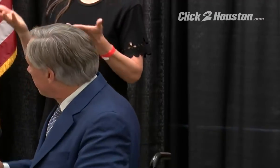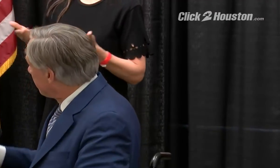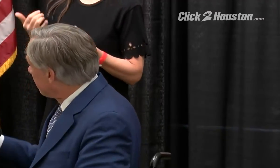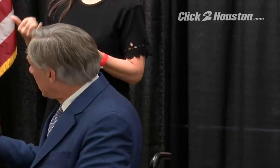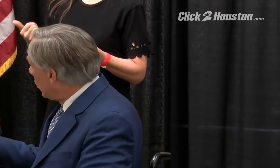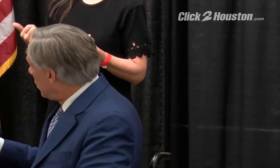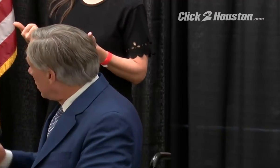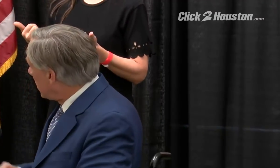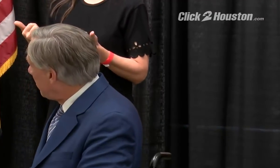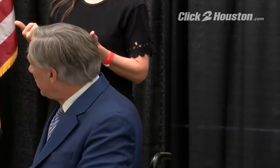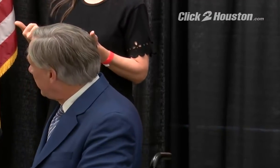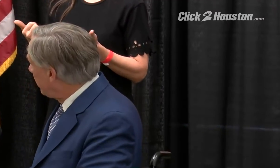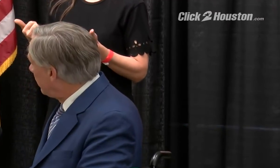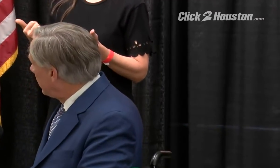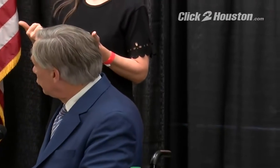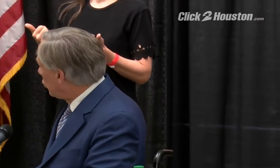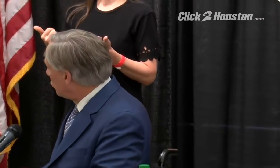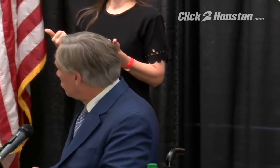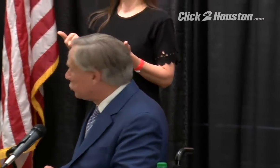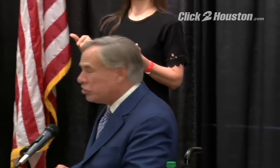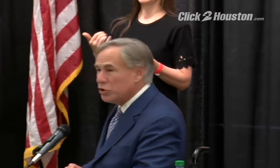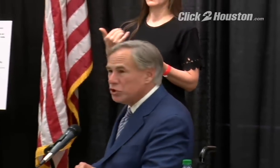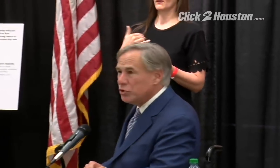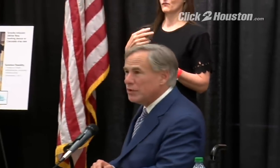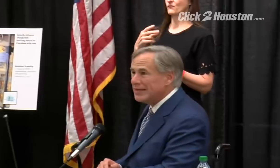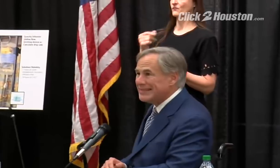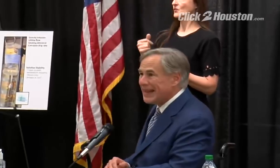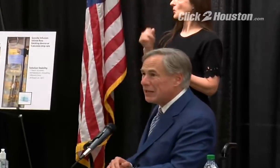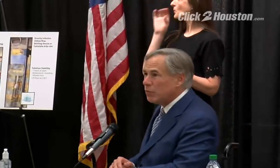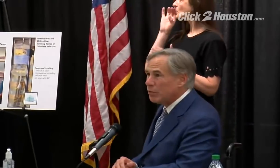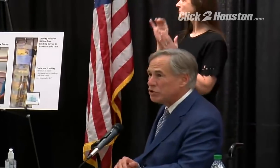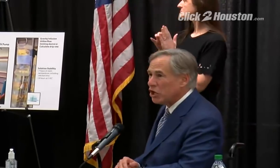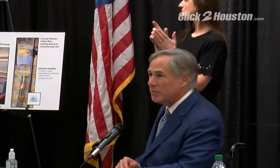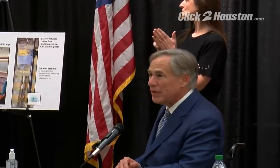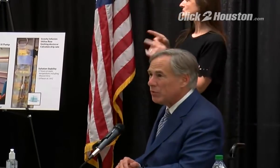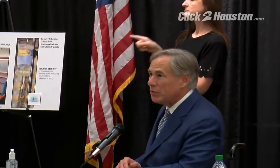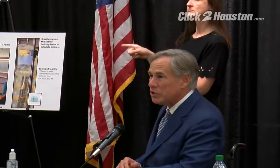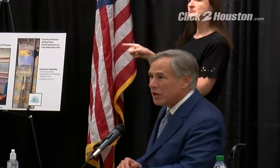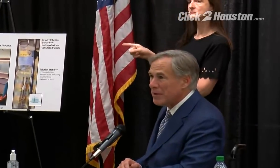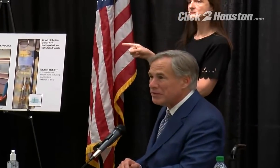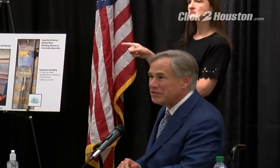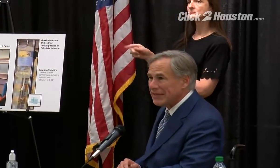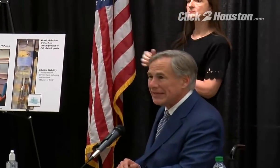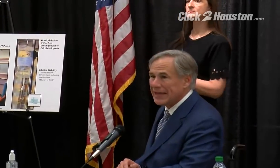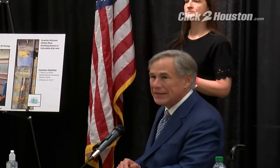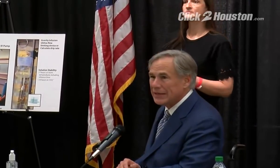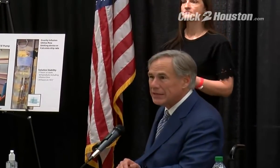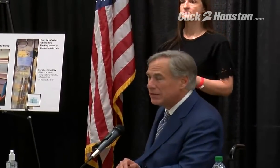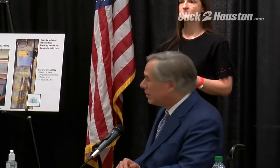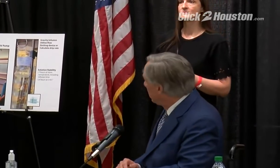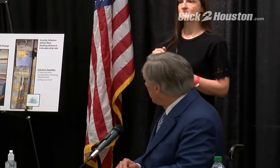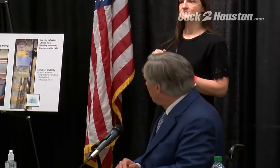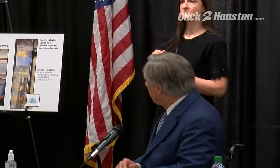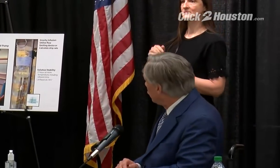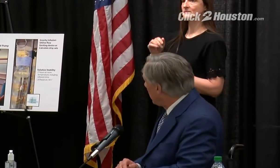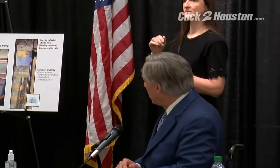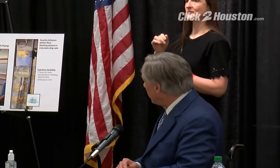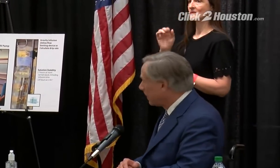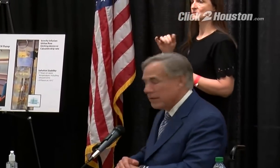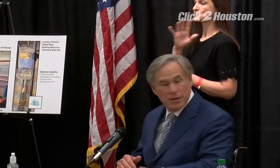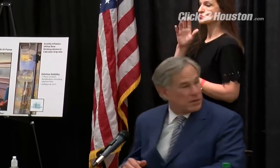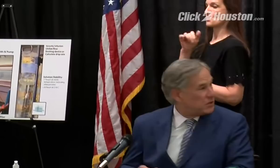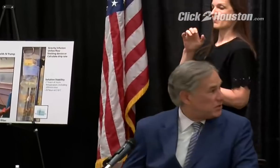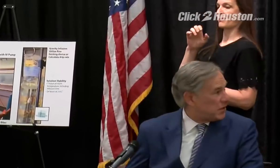today are a couple of charts that show you exactly what we're talking about when we talk about this Eli Lilly therapeutic